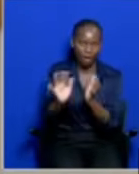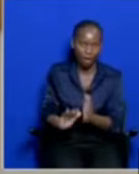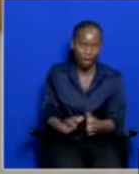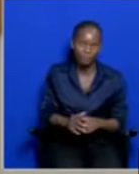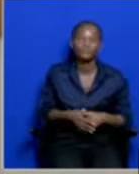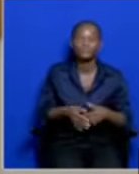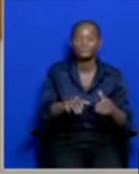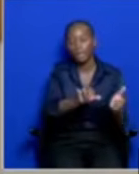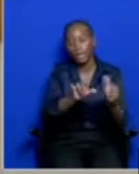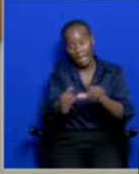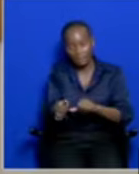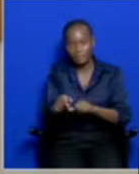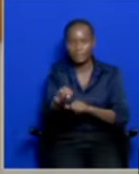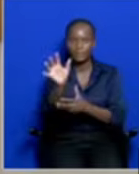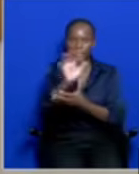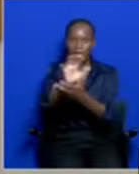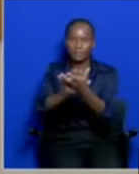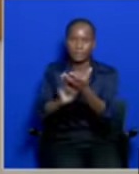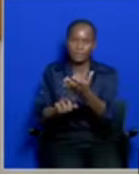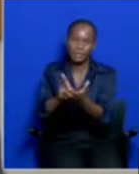24.